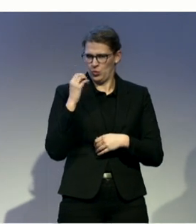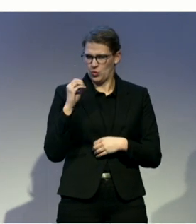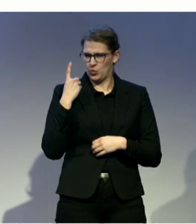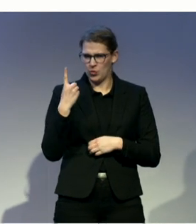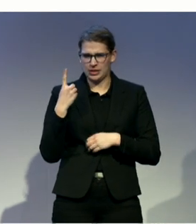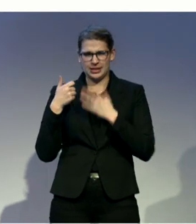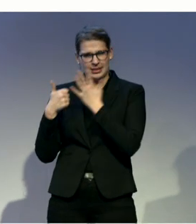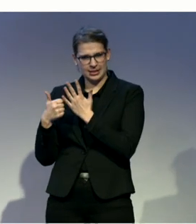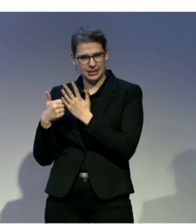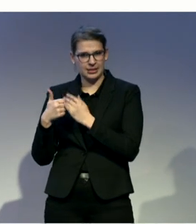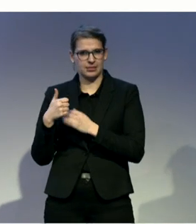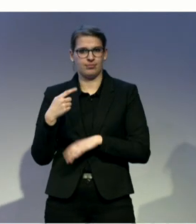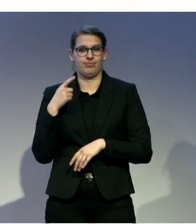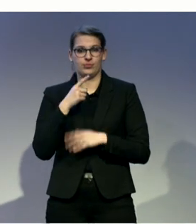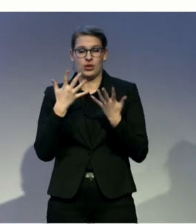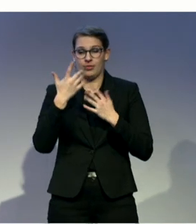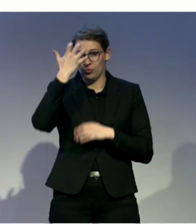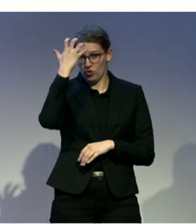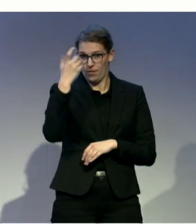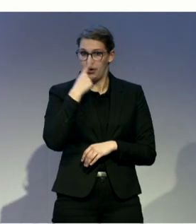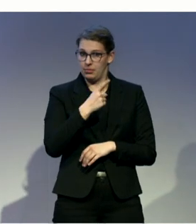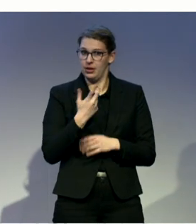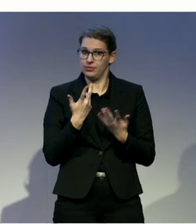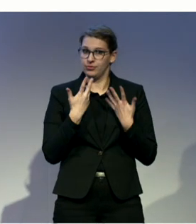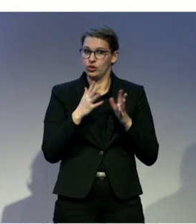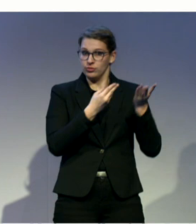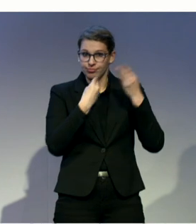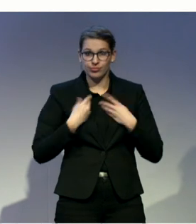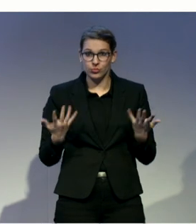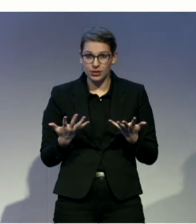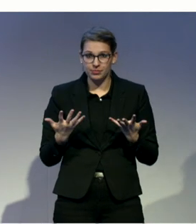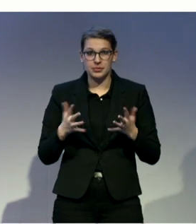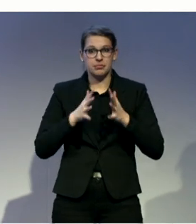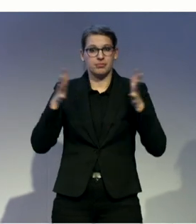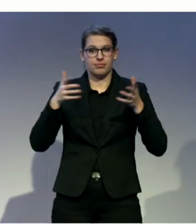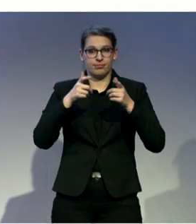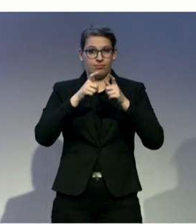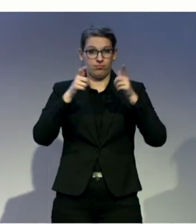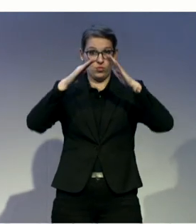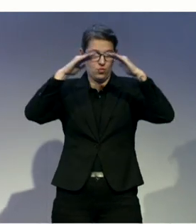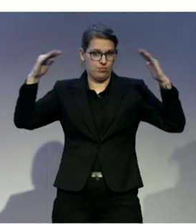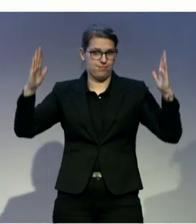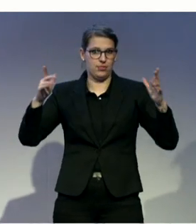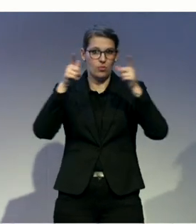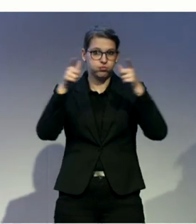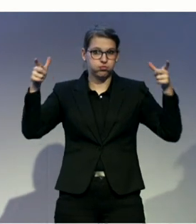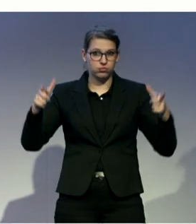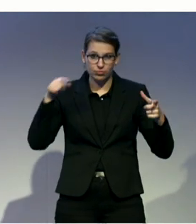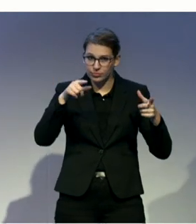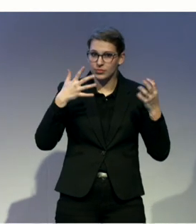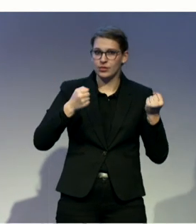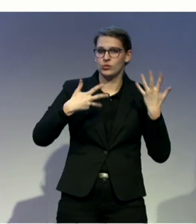big, huge building for our first social entrepreneurship, for social enterprise training cafe. And each of